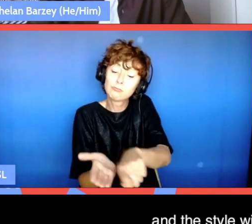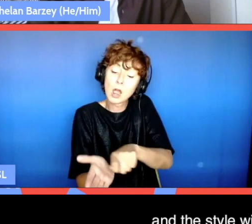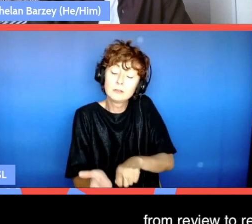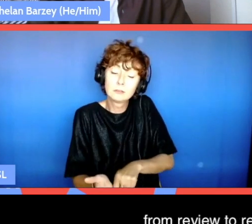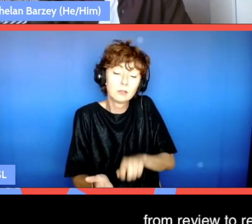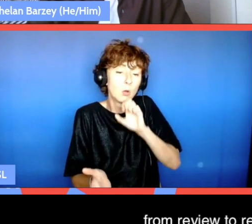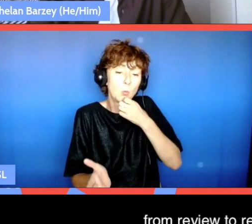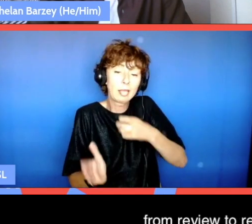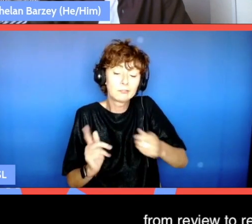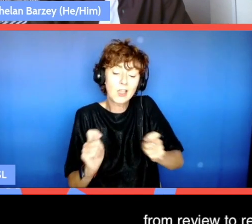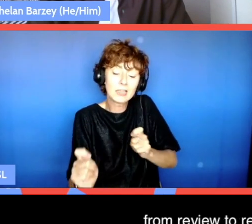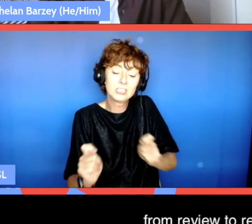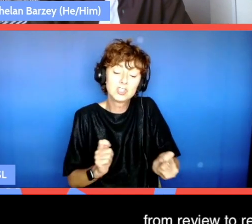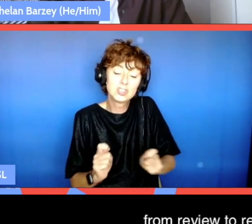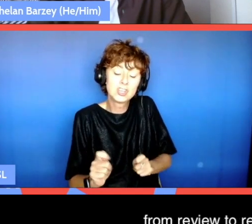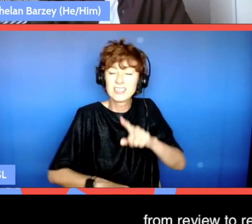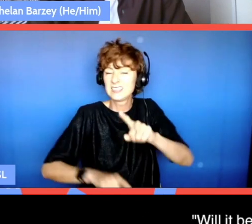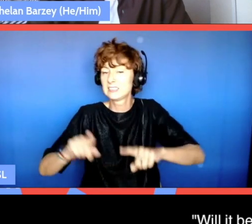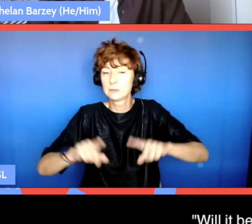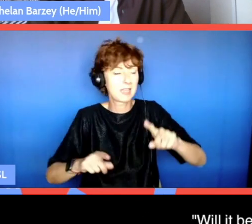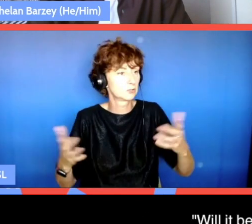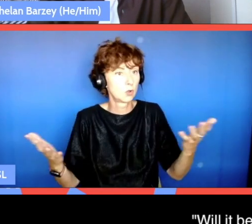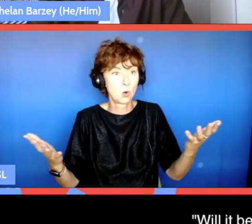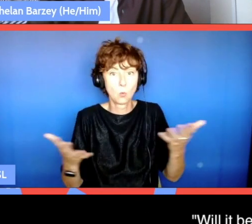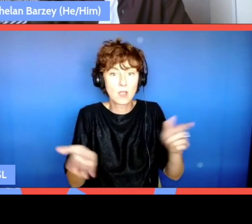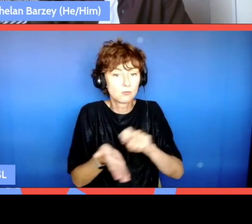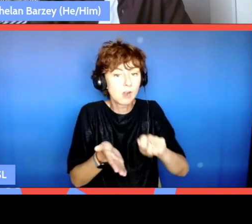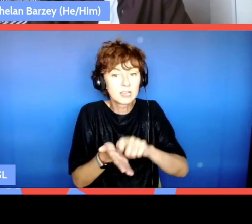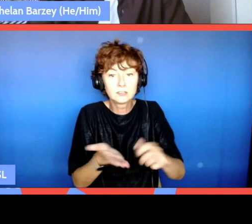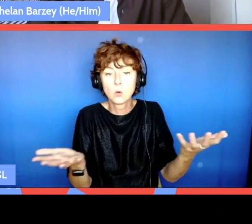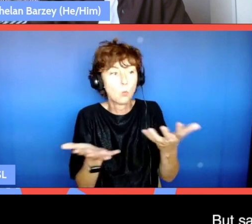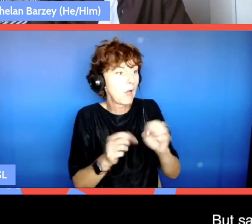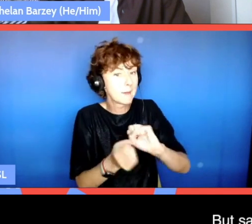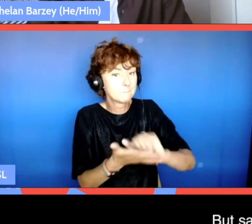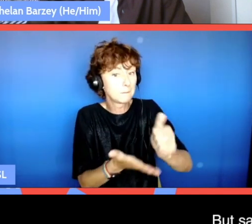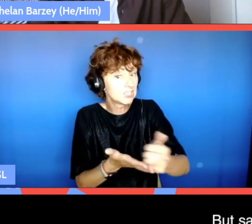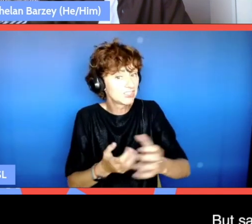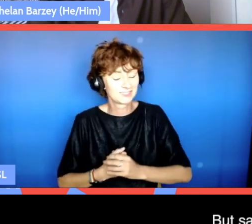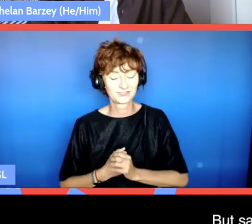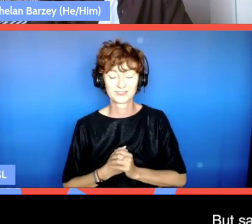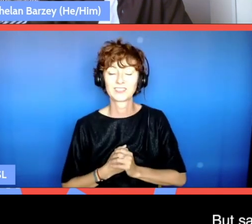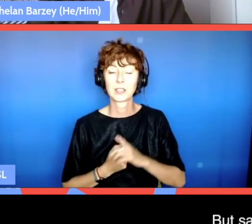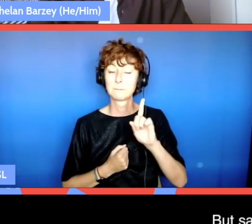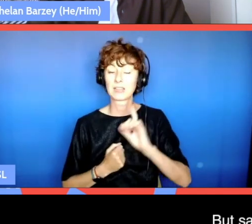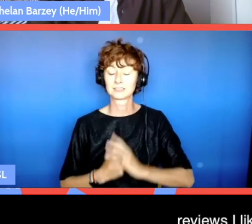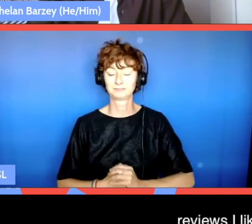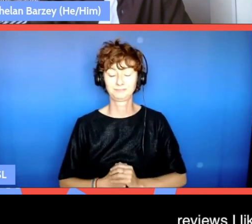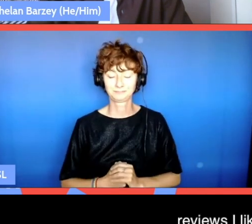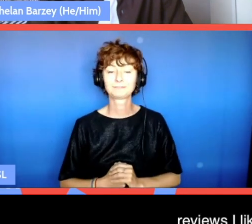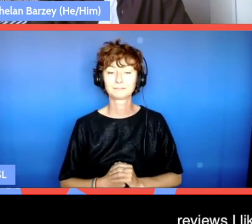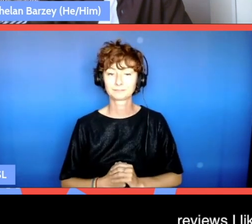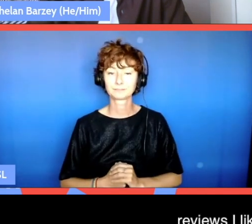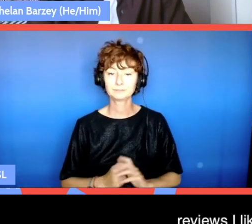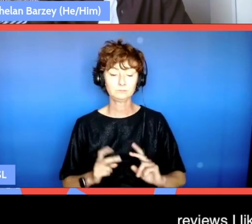change from review to review depending on where they're being published. But in saying that, the